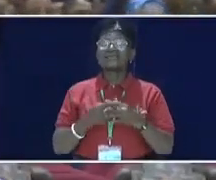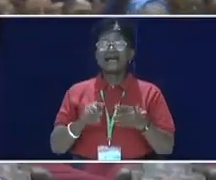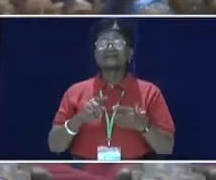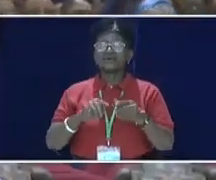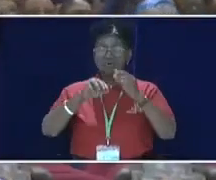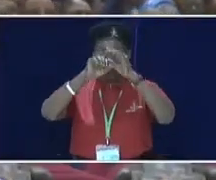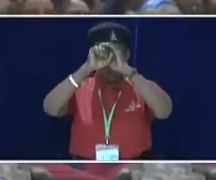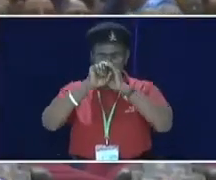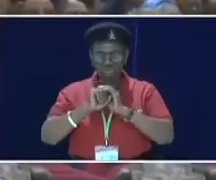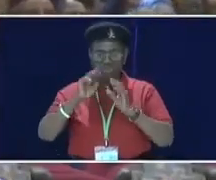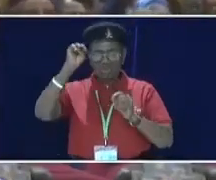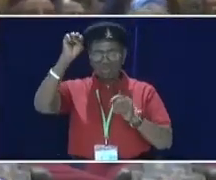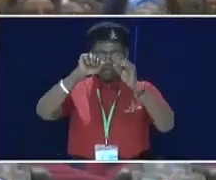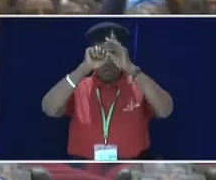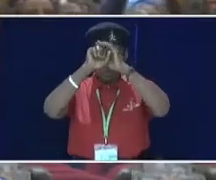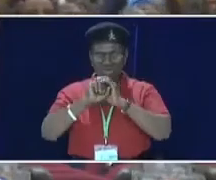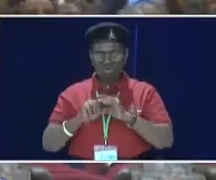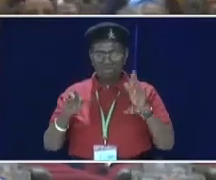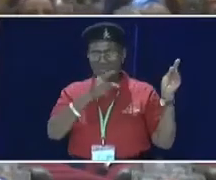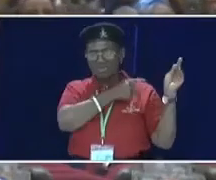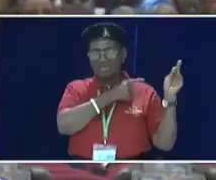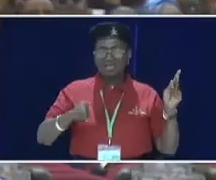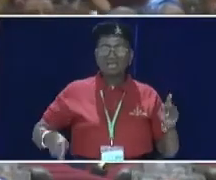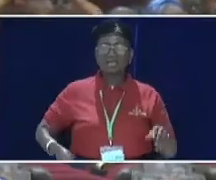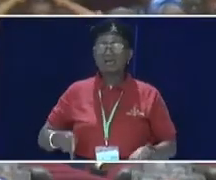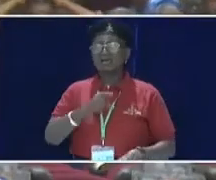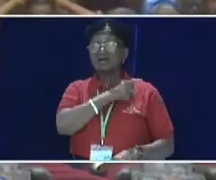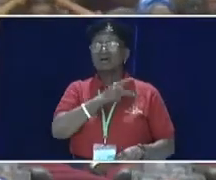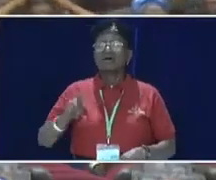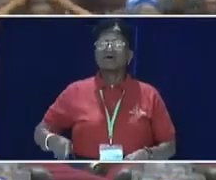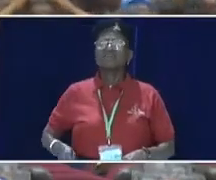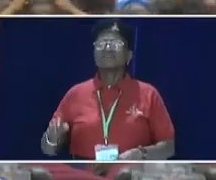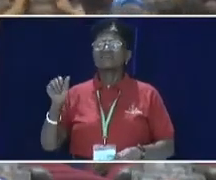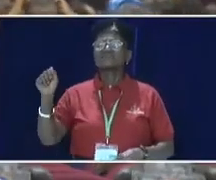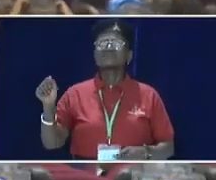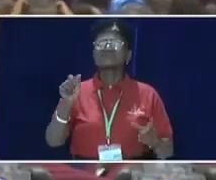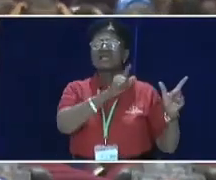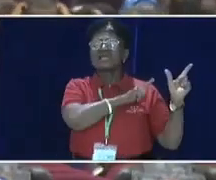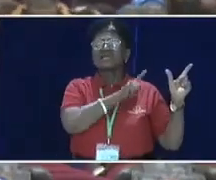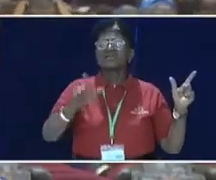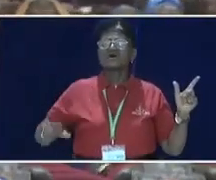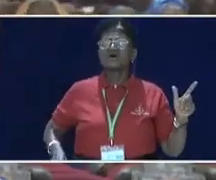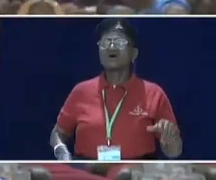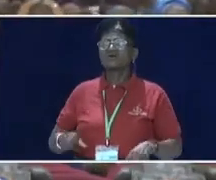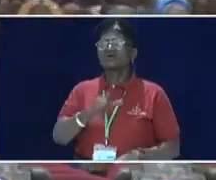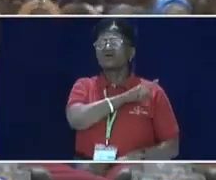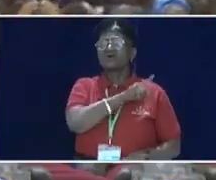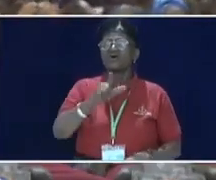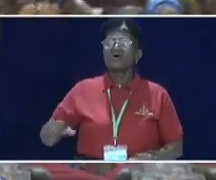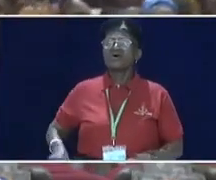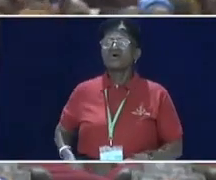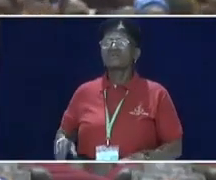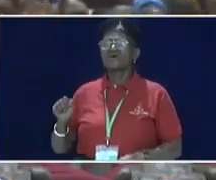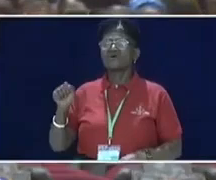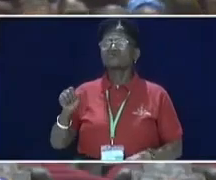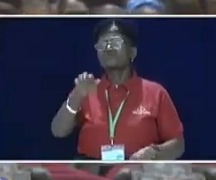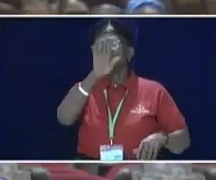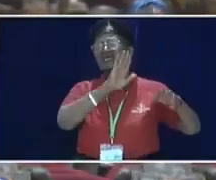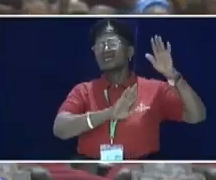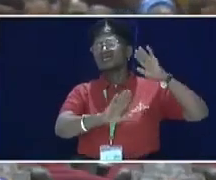the King of Kings, the Lord of Lords, the Ancient of Days.